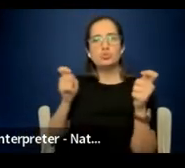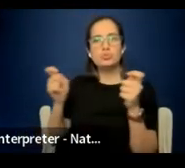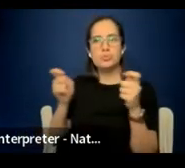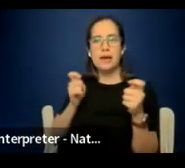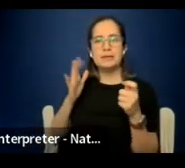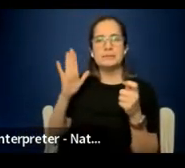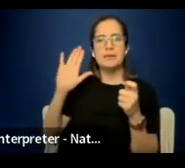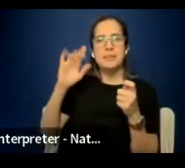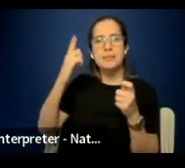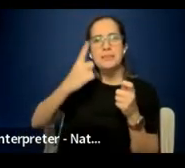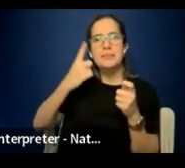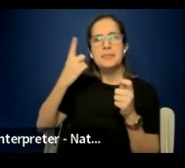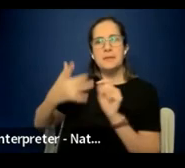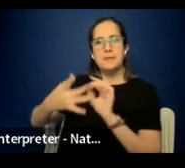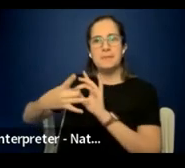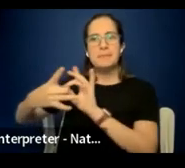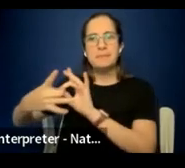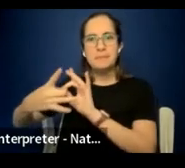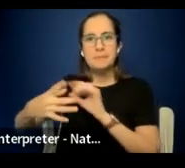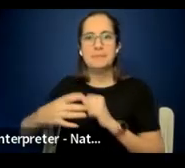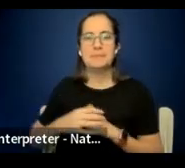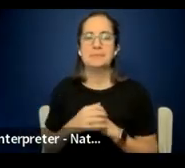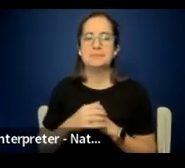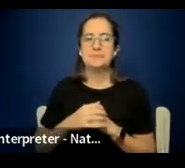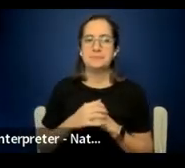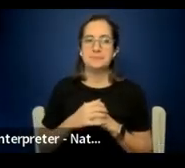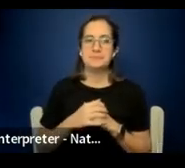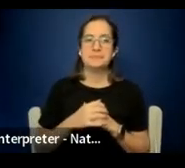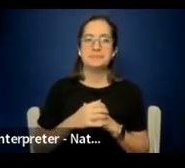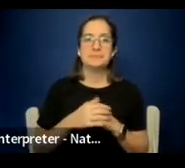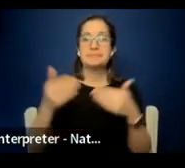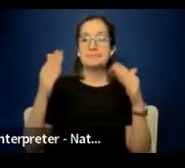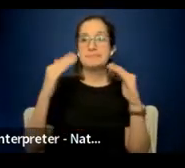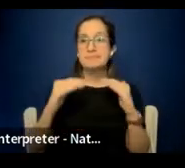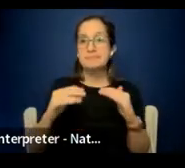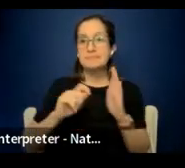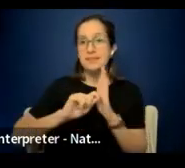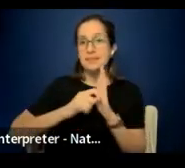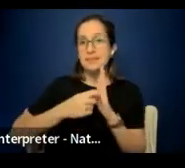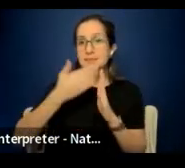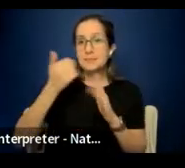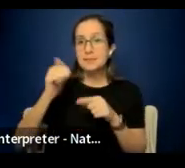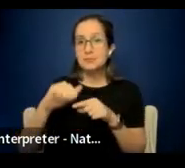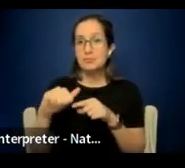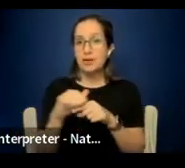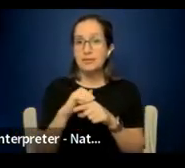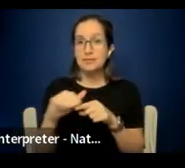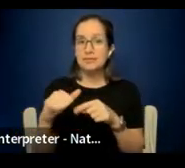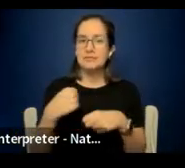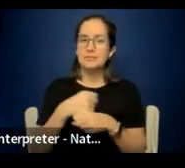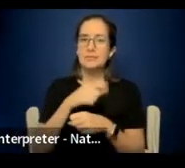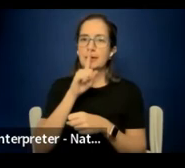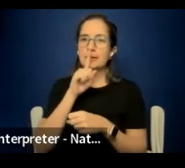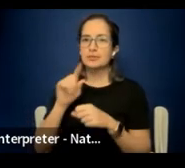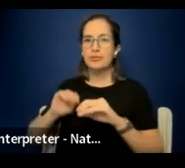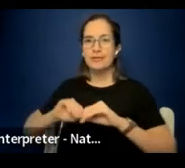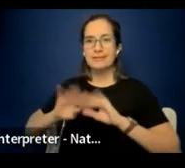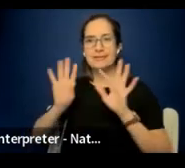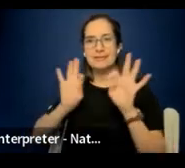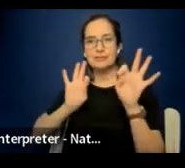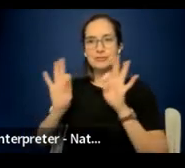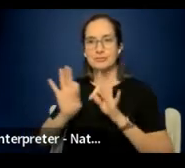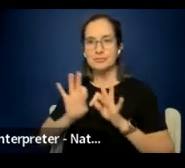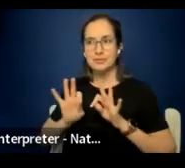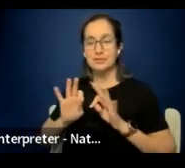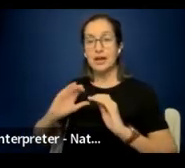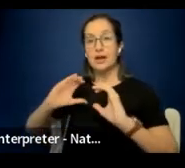So again, just a few key best practices for managing volunteers: providing clear direction, communicating regularly